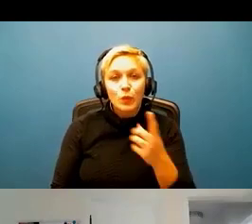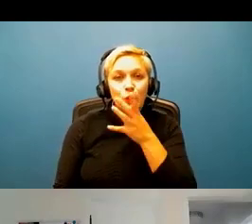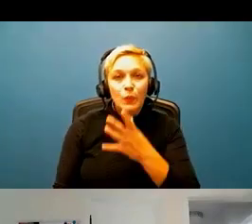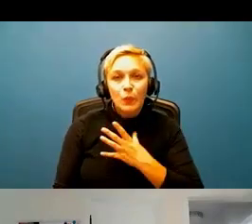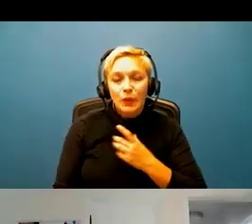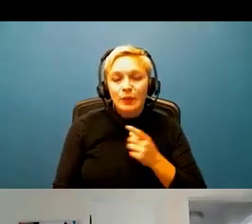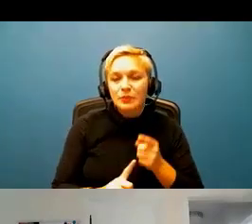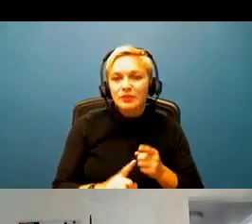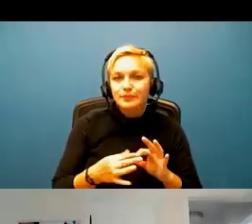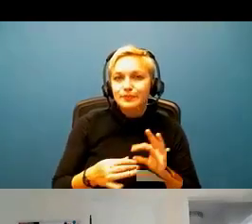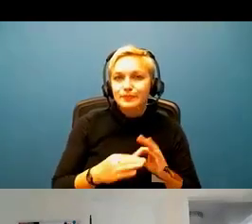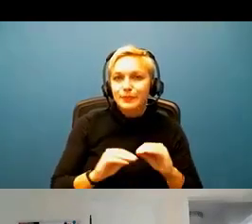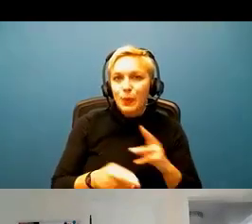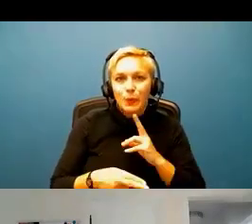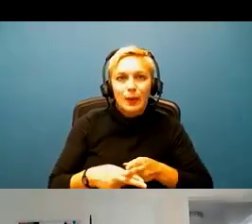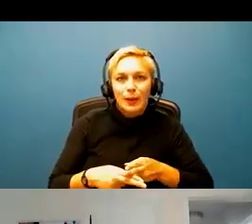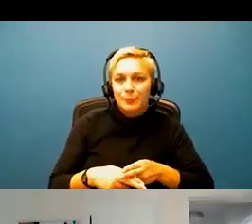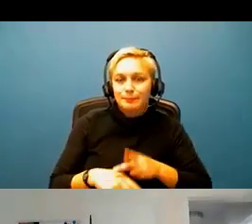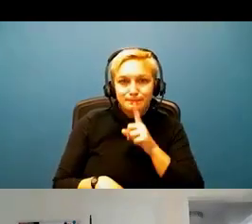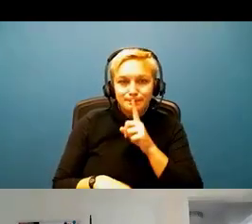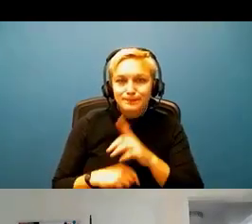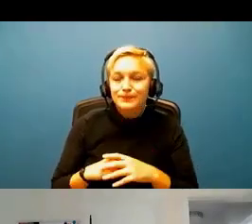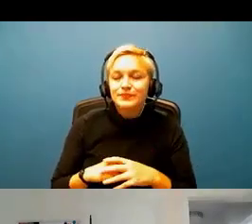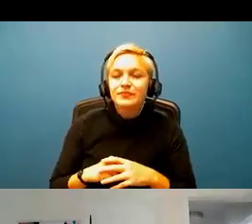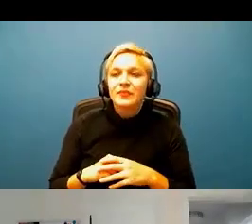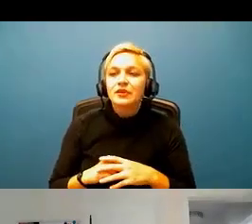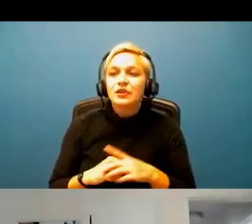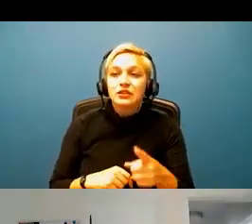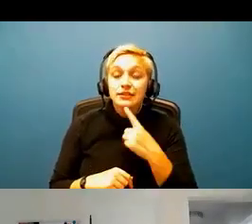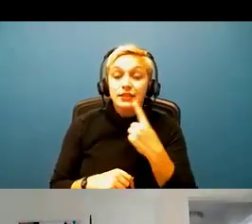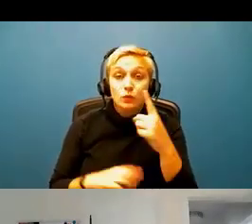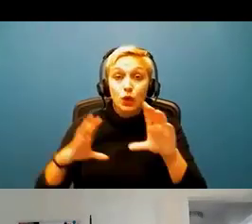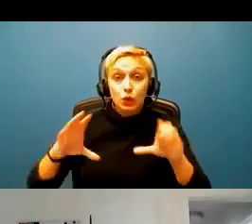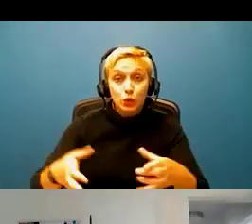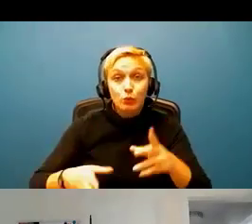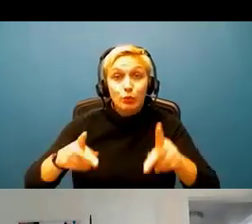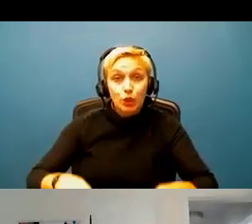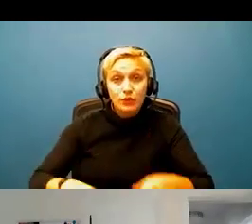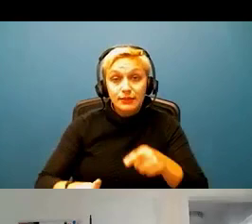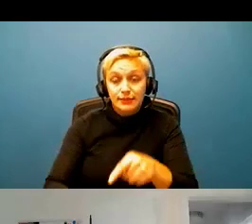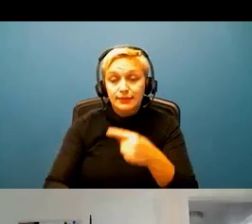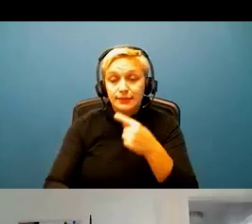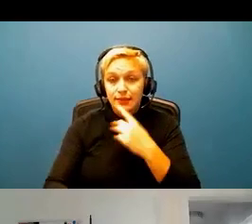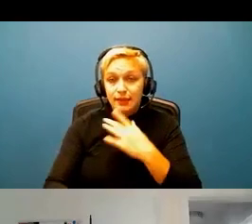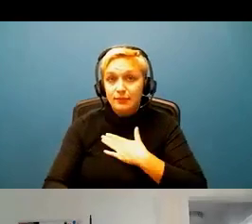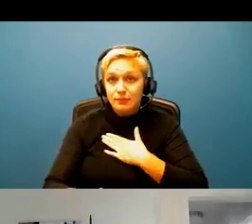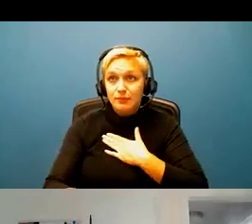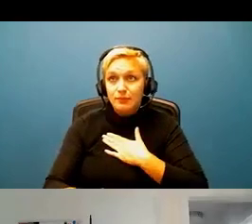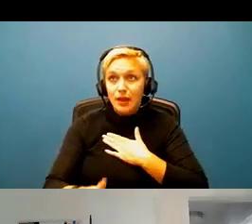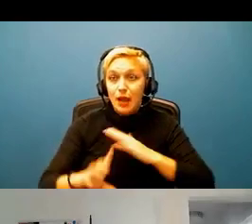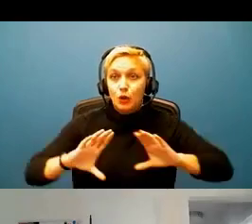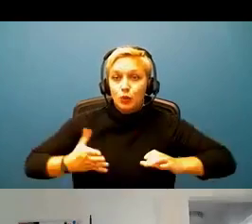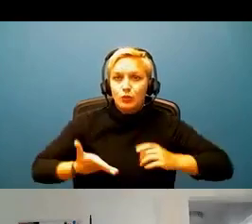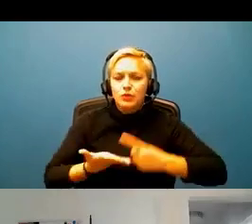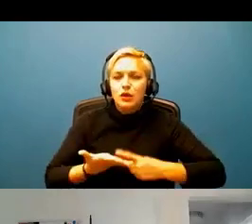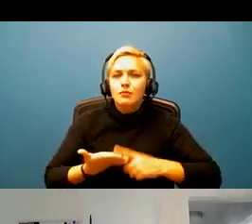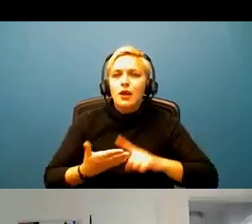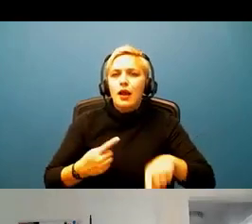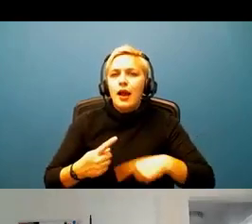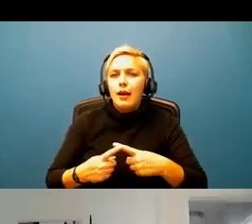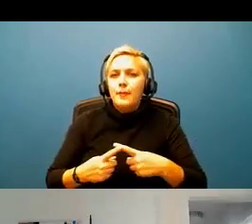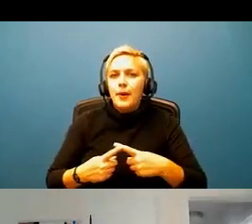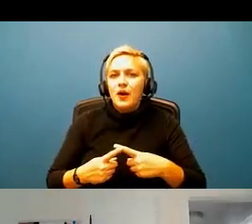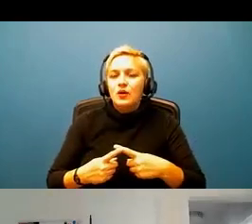looking for ideas of how to approach the individual meeting around a child whose